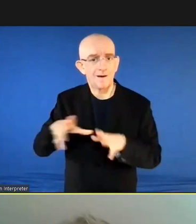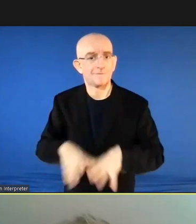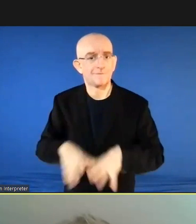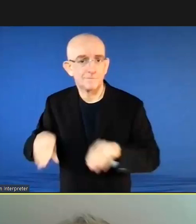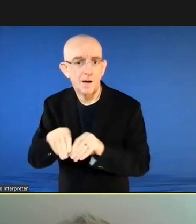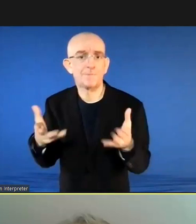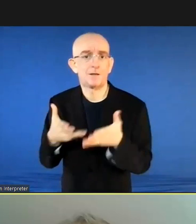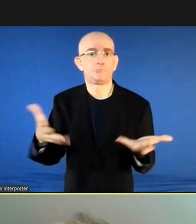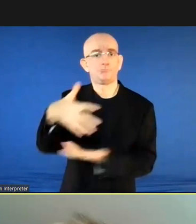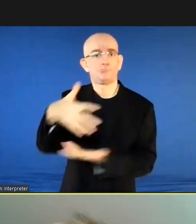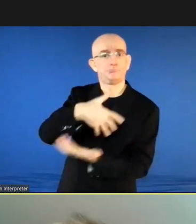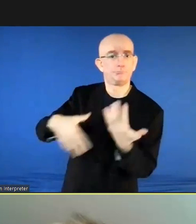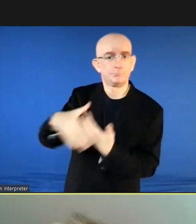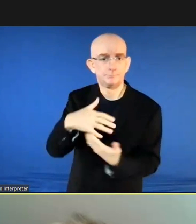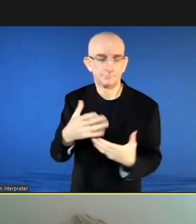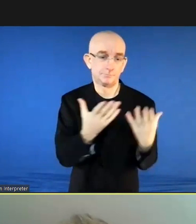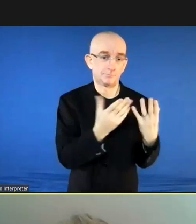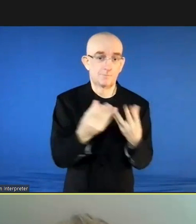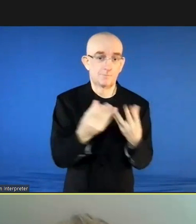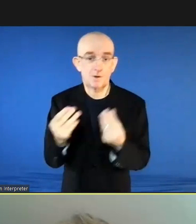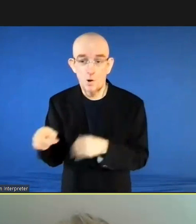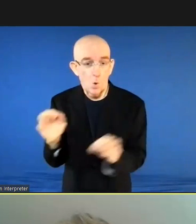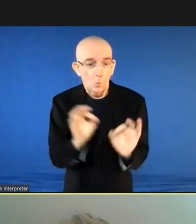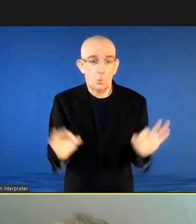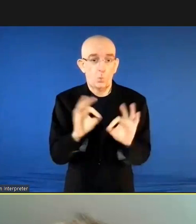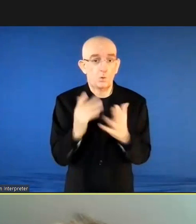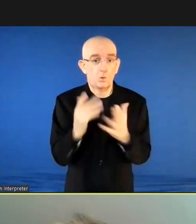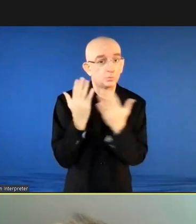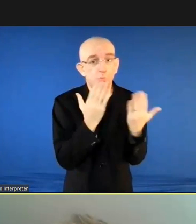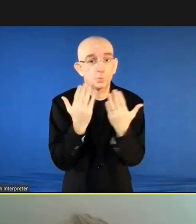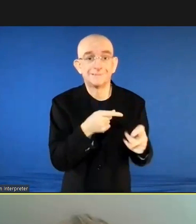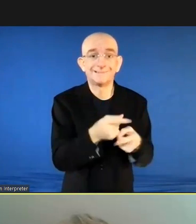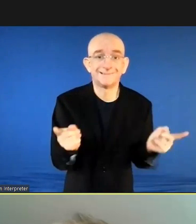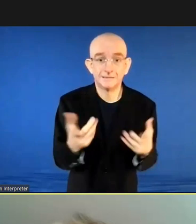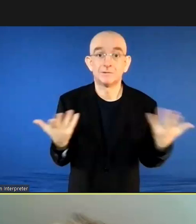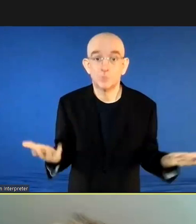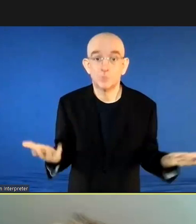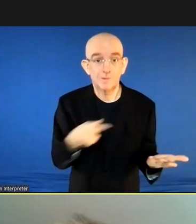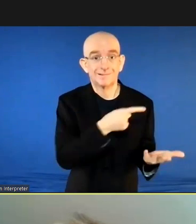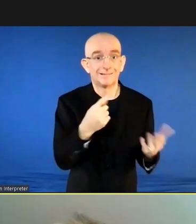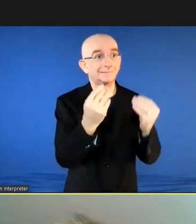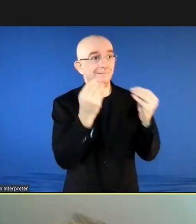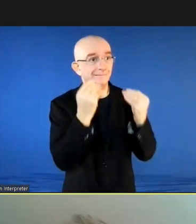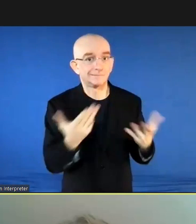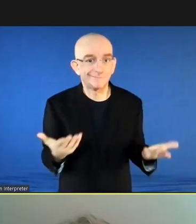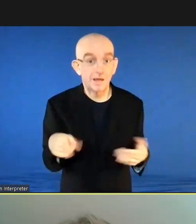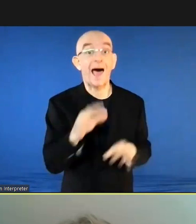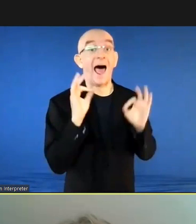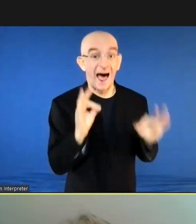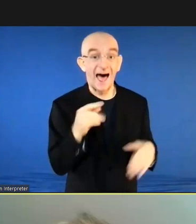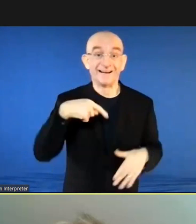accessible to them. And as these barriers build up, long-term inequalities are